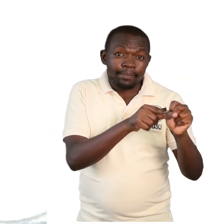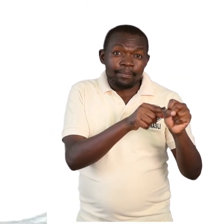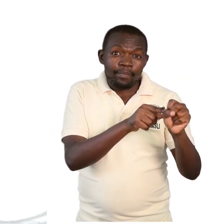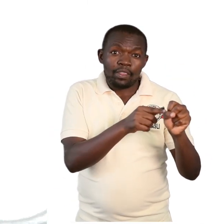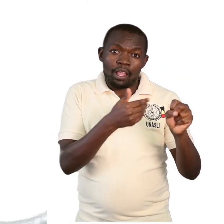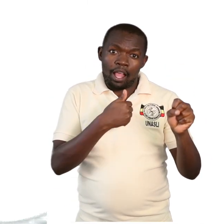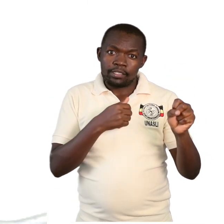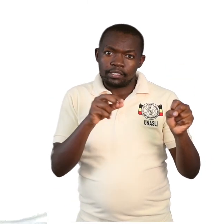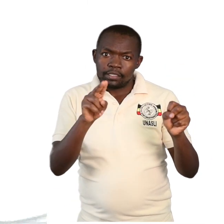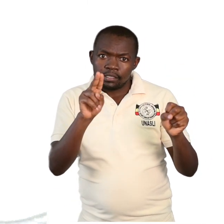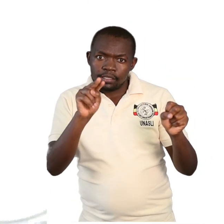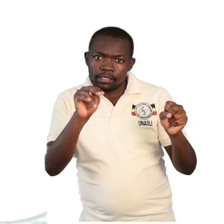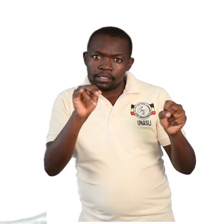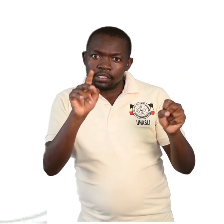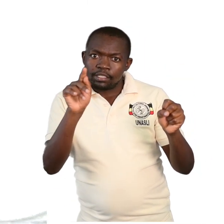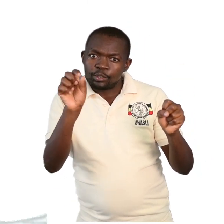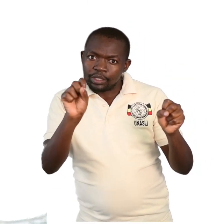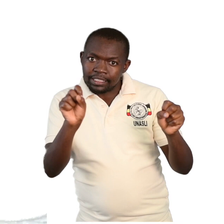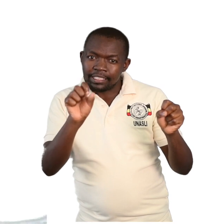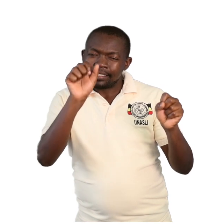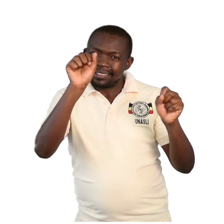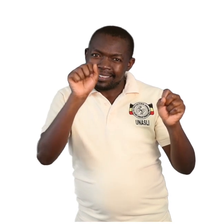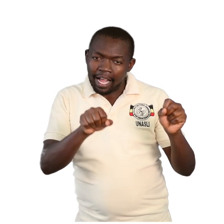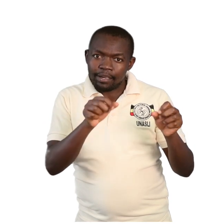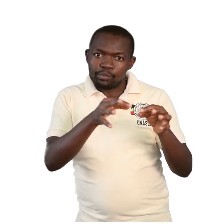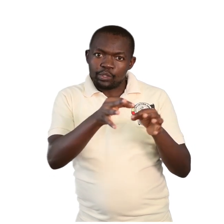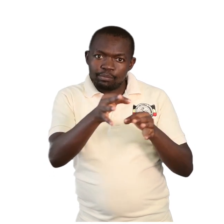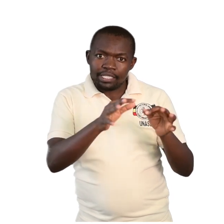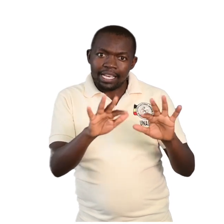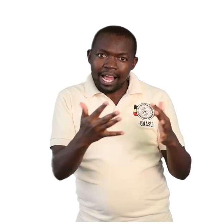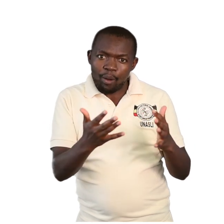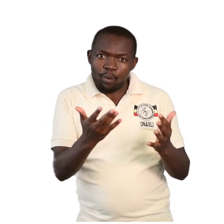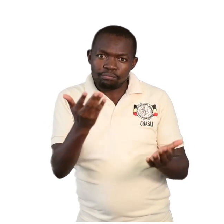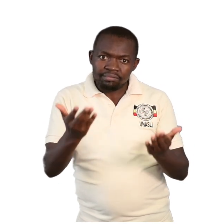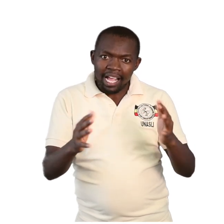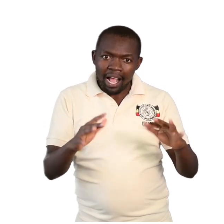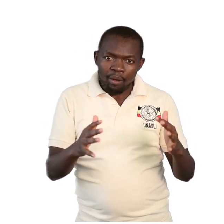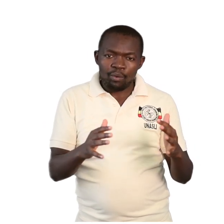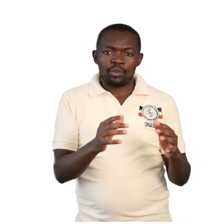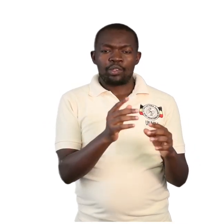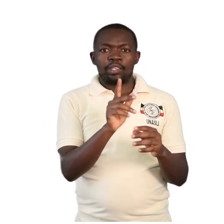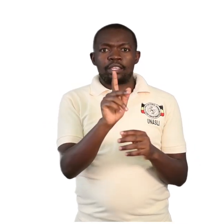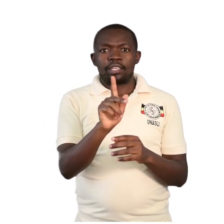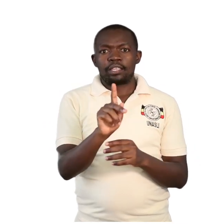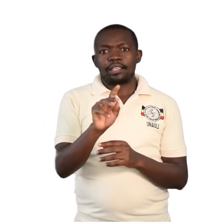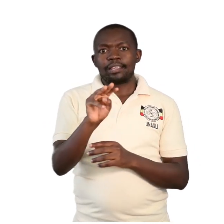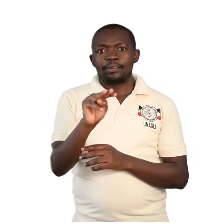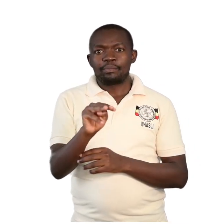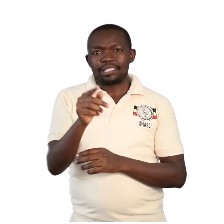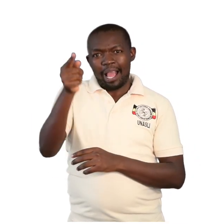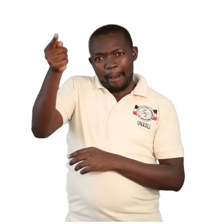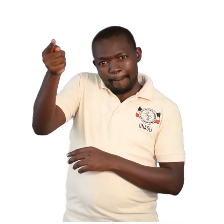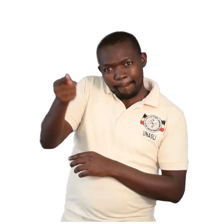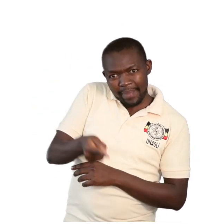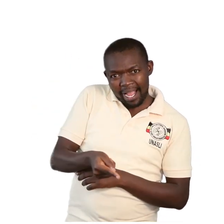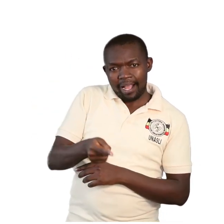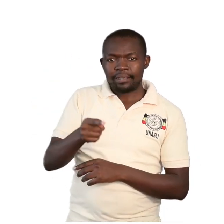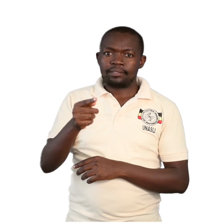units, can be measured in kilometer per hour